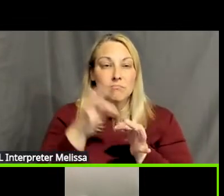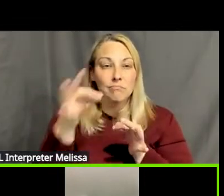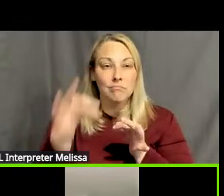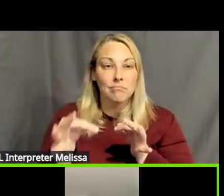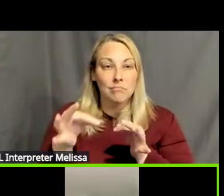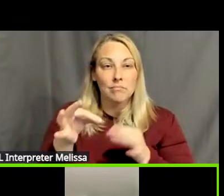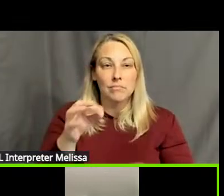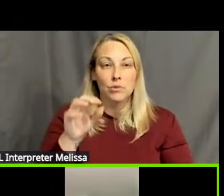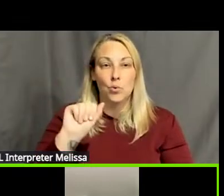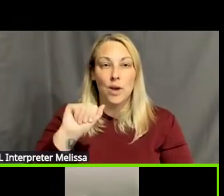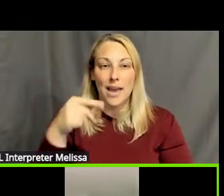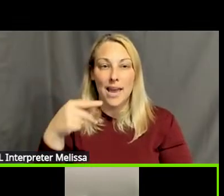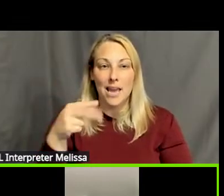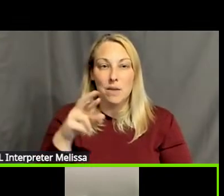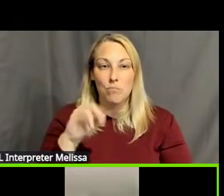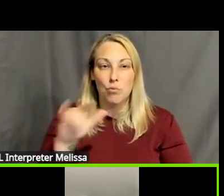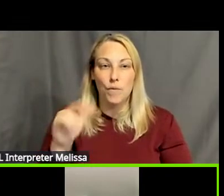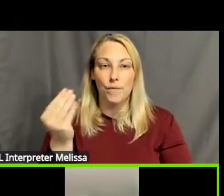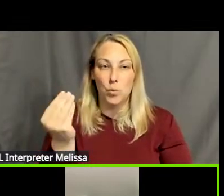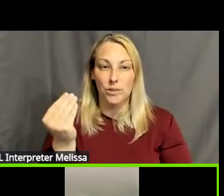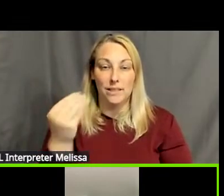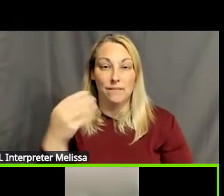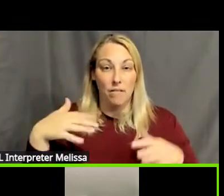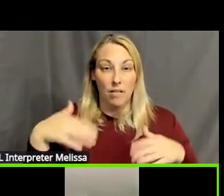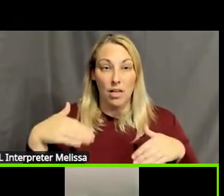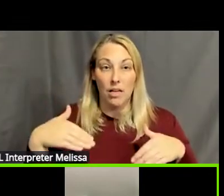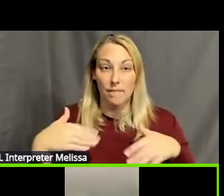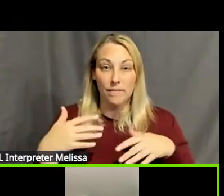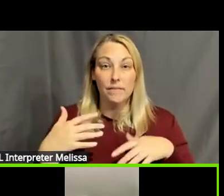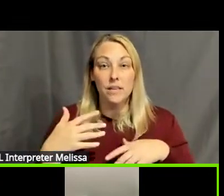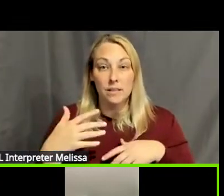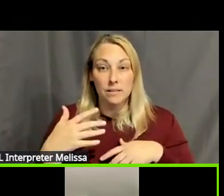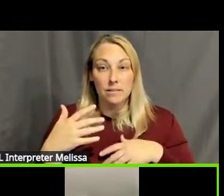haven't RSVP yet, you can do so by